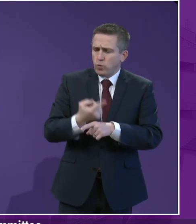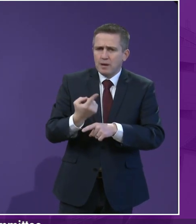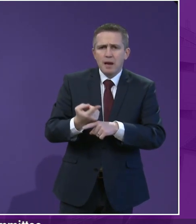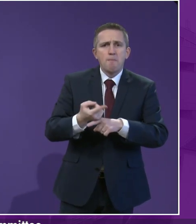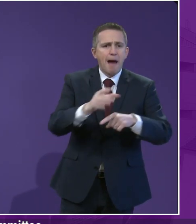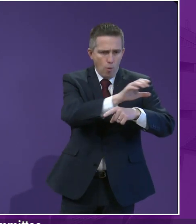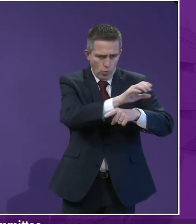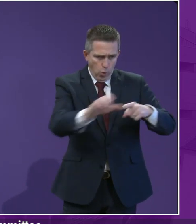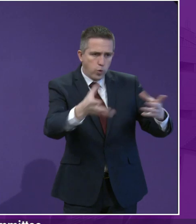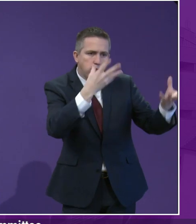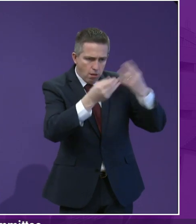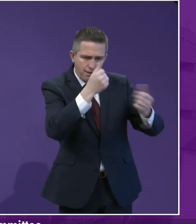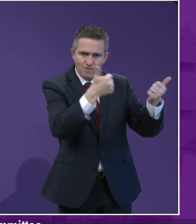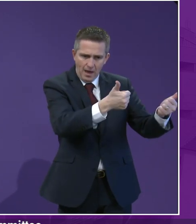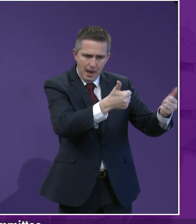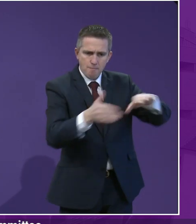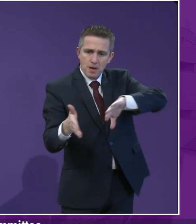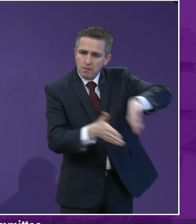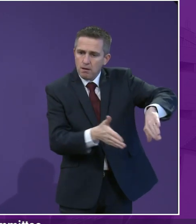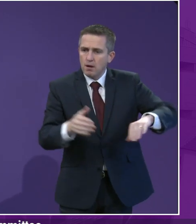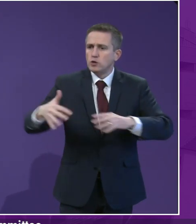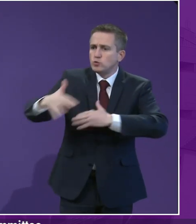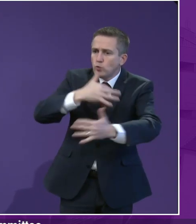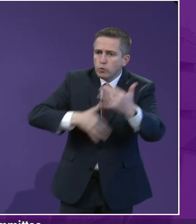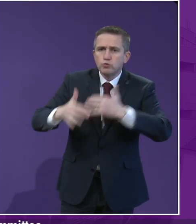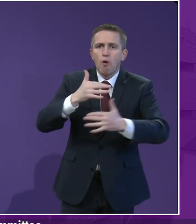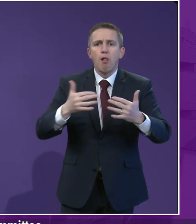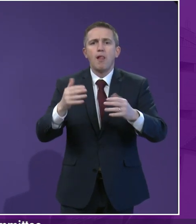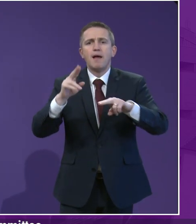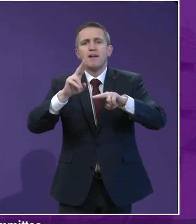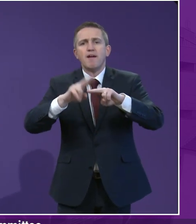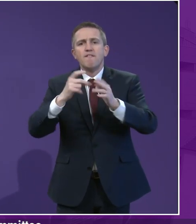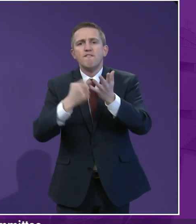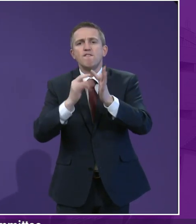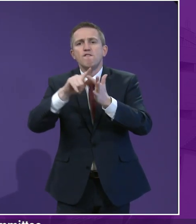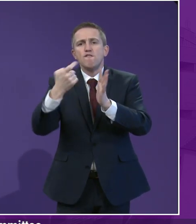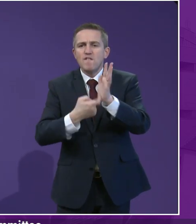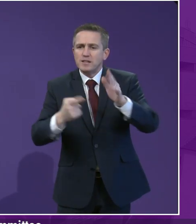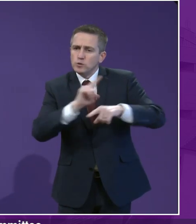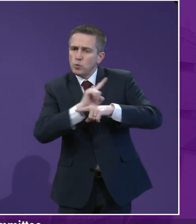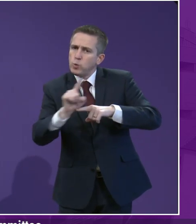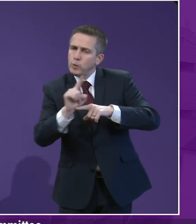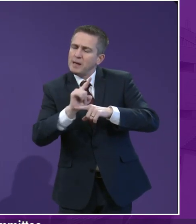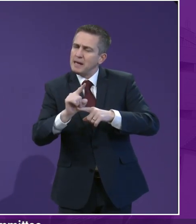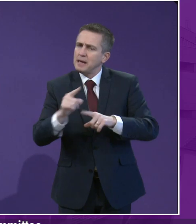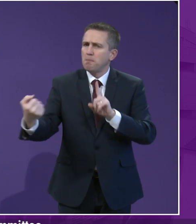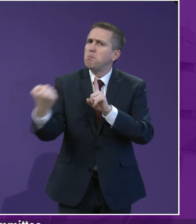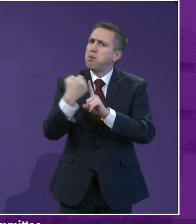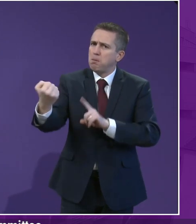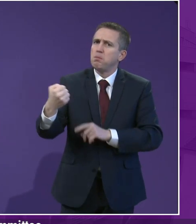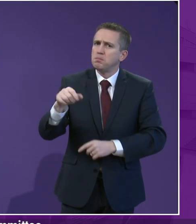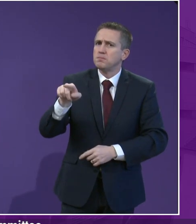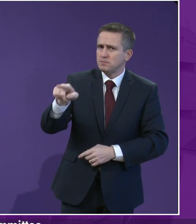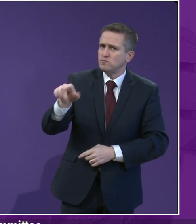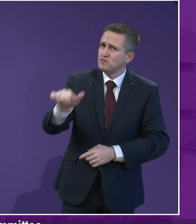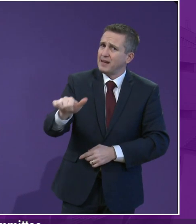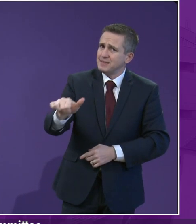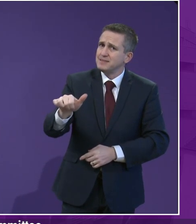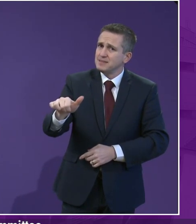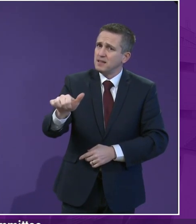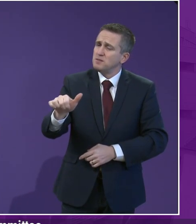that, I wanted just to thank Mark particularly for his statement. I mean, I think the whole issue around outside the